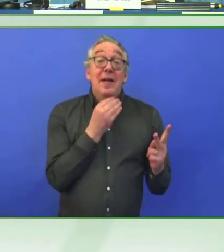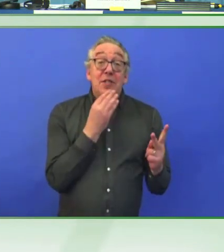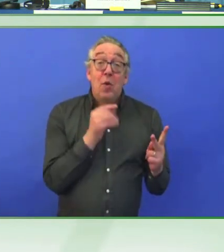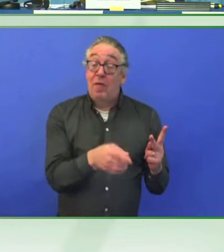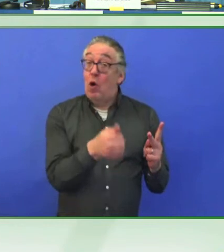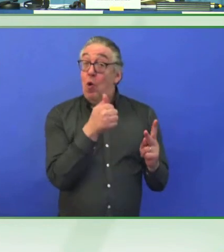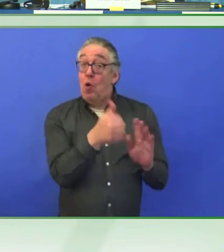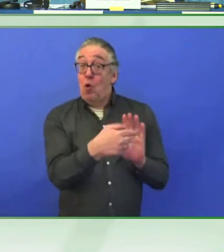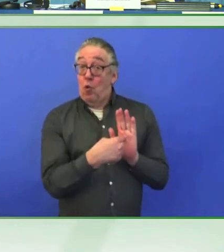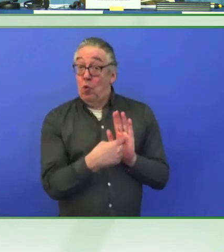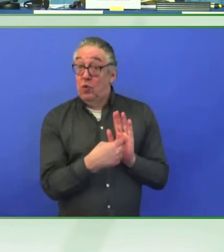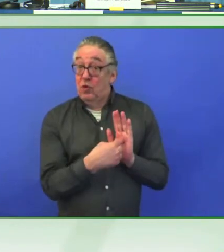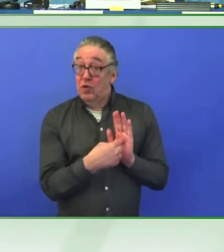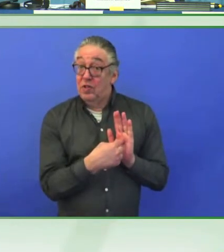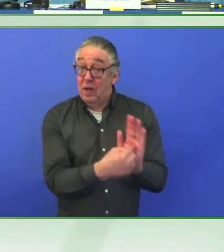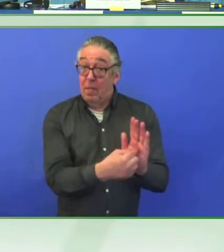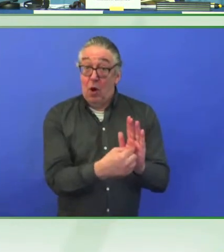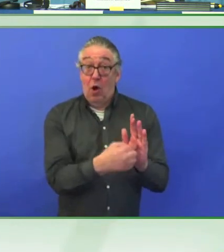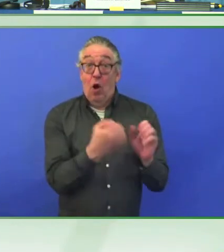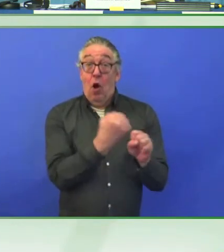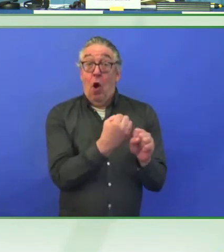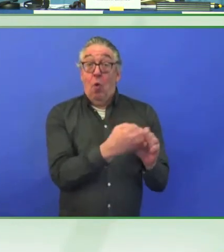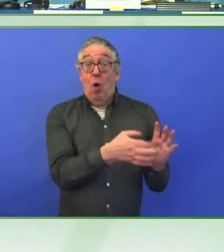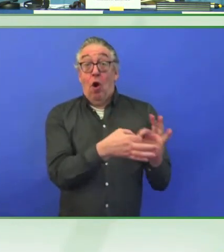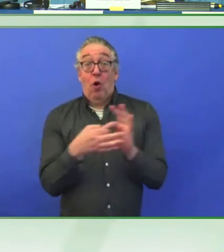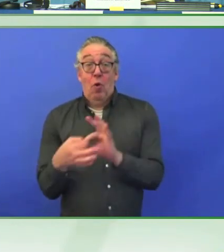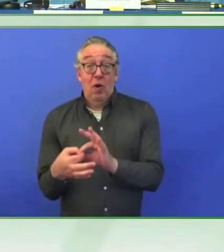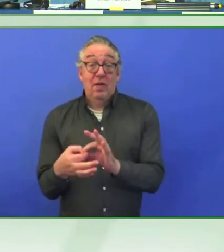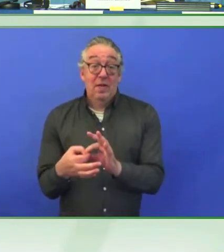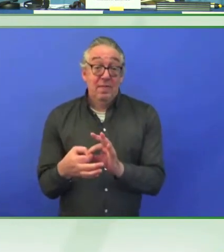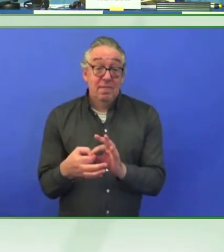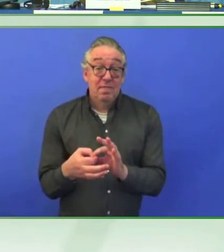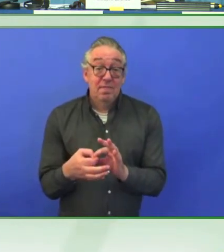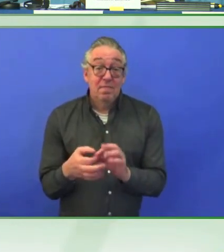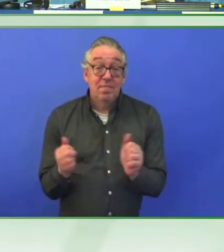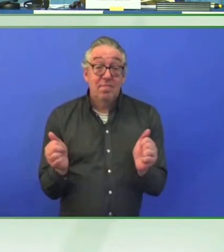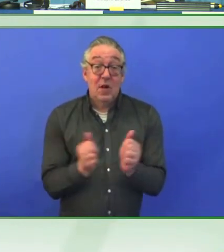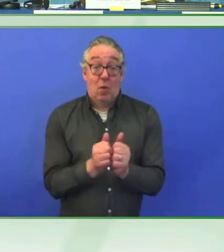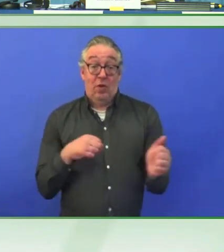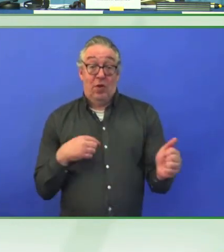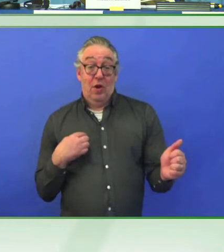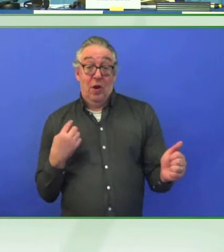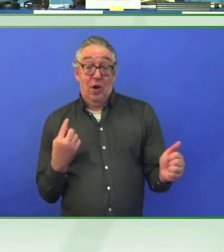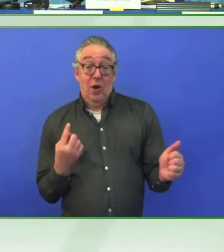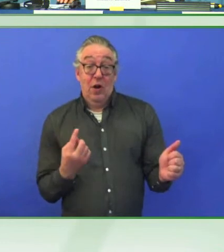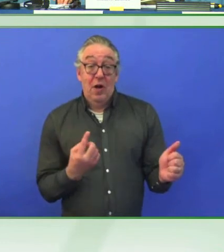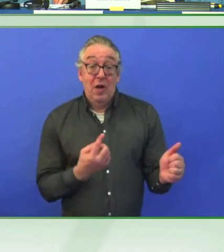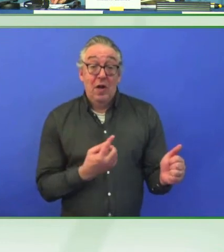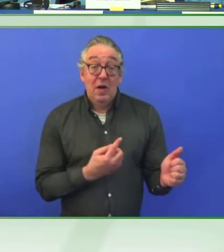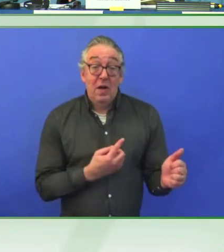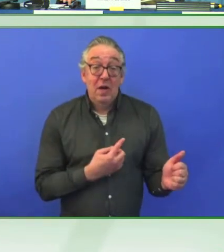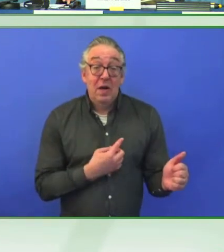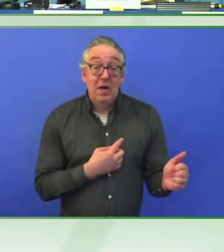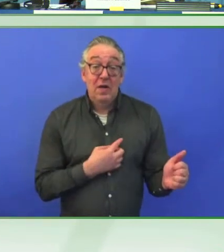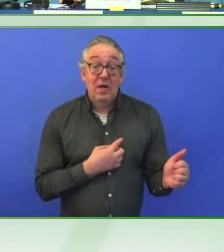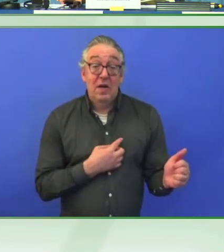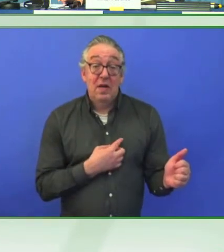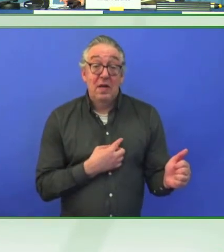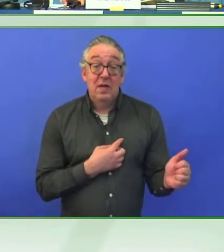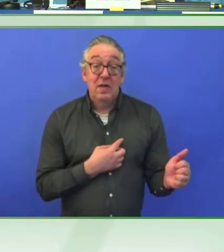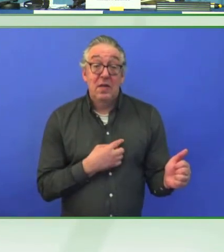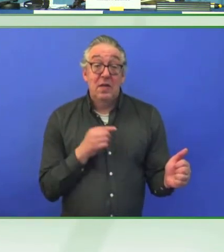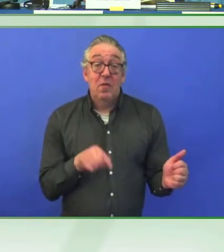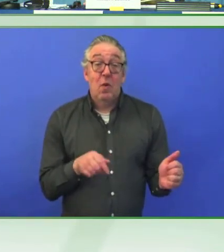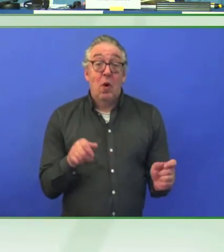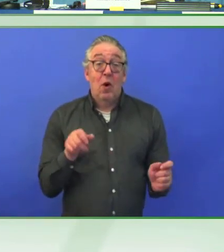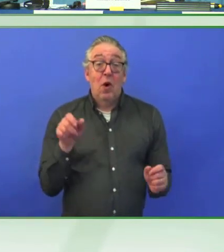to work together with Flex, see how we can run this inclusive factory in Zhuhai. I think the most